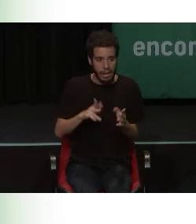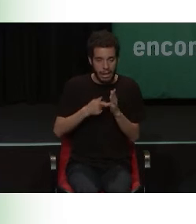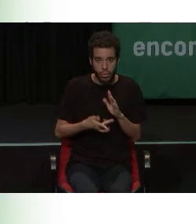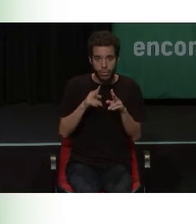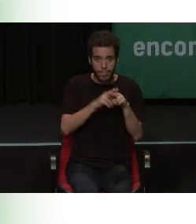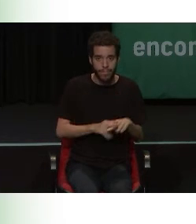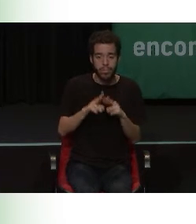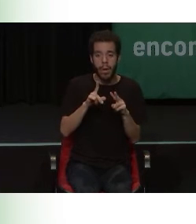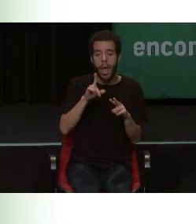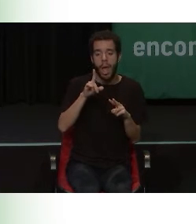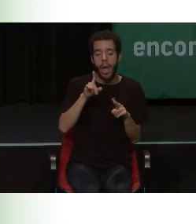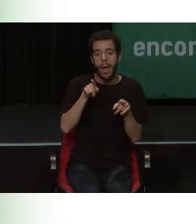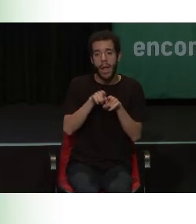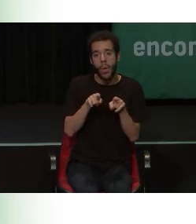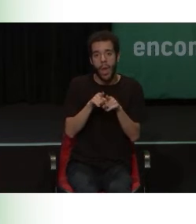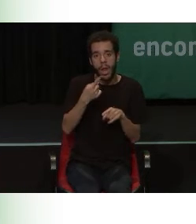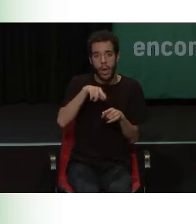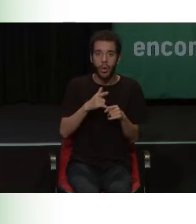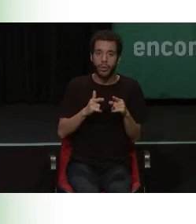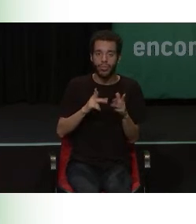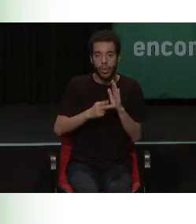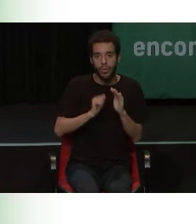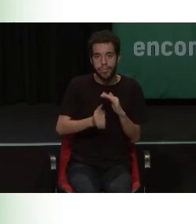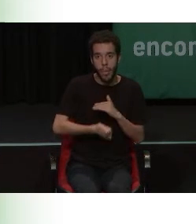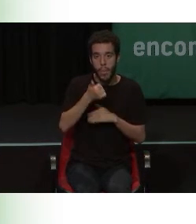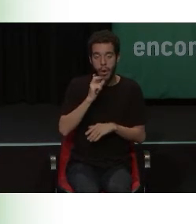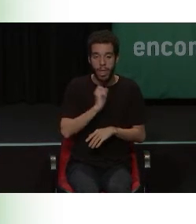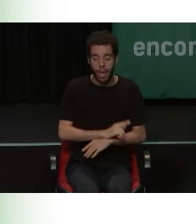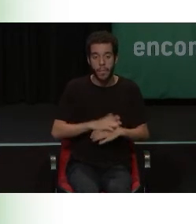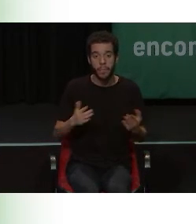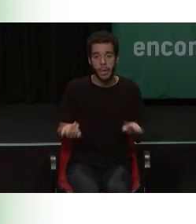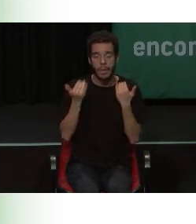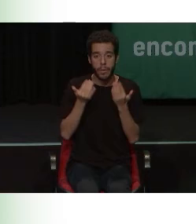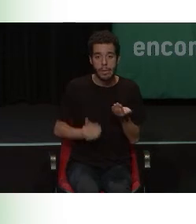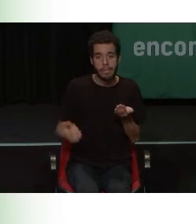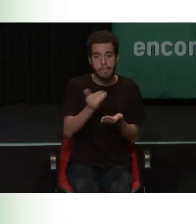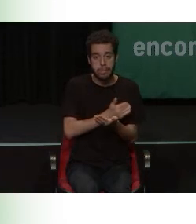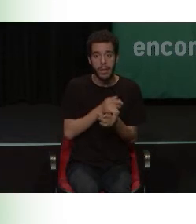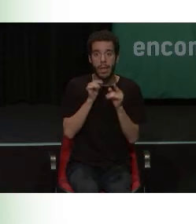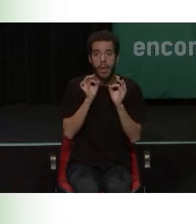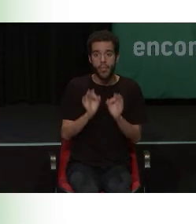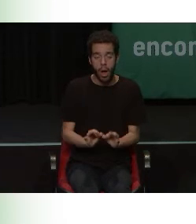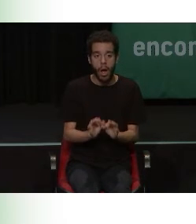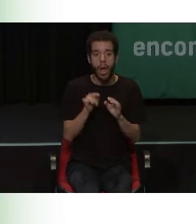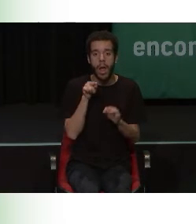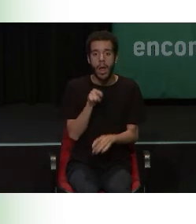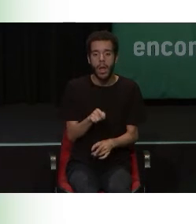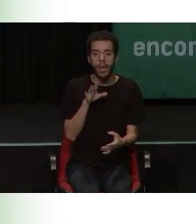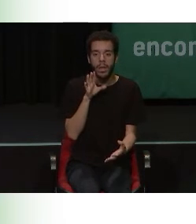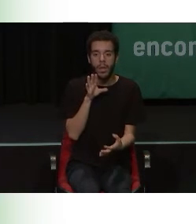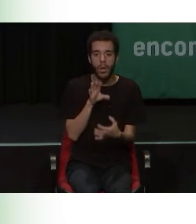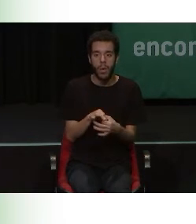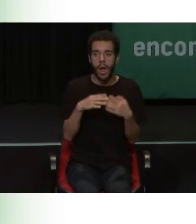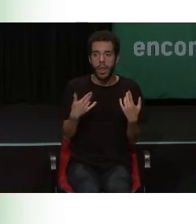to have our diagnosis devices and Estes dados prognostic foram devices. recolhidos, These parte data deles, were na collected unidade de cuidados